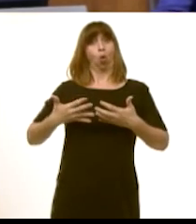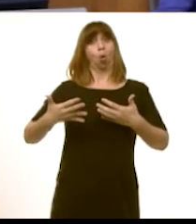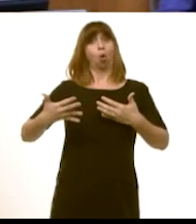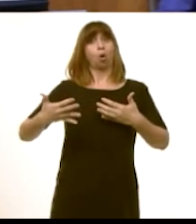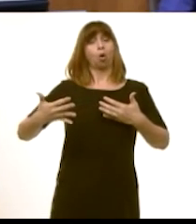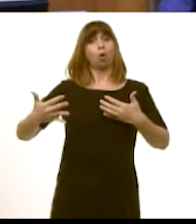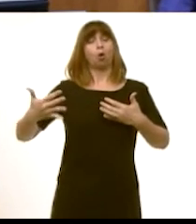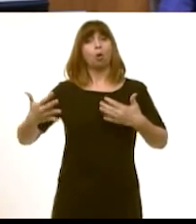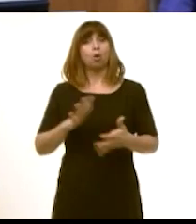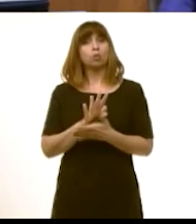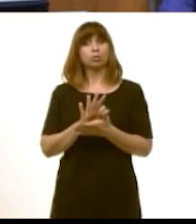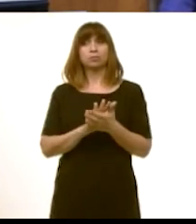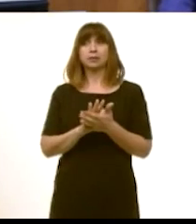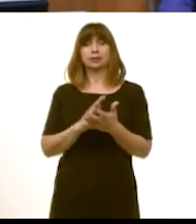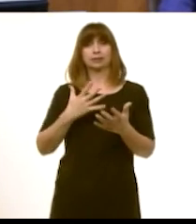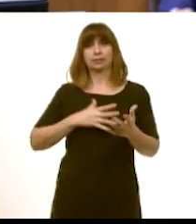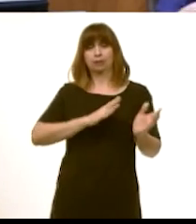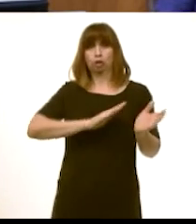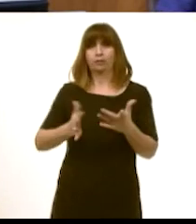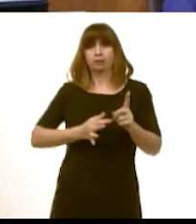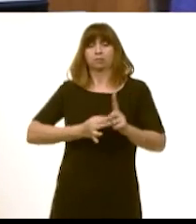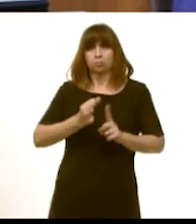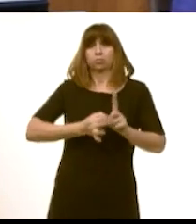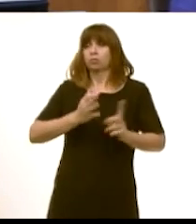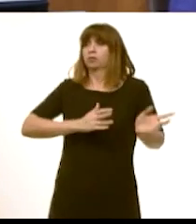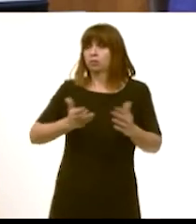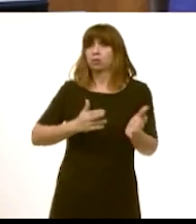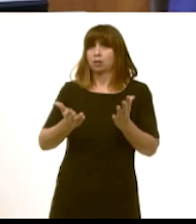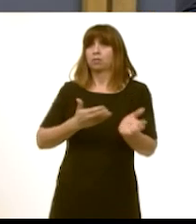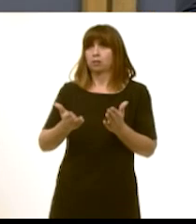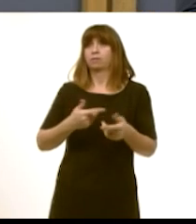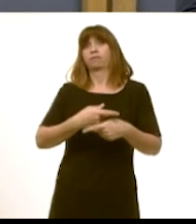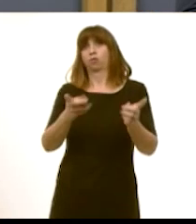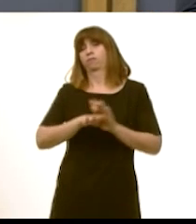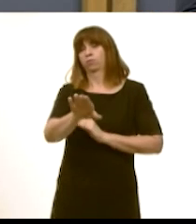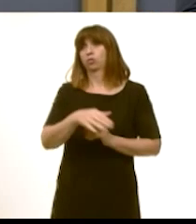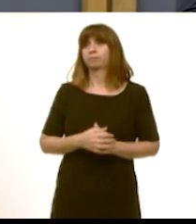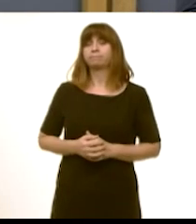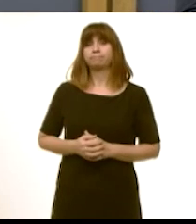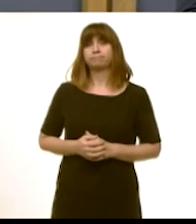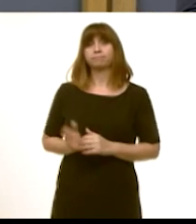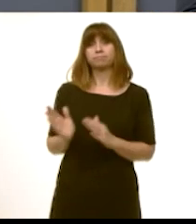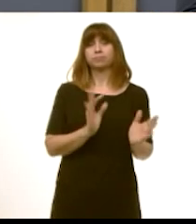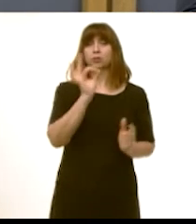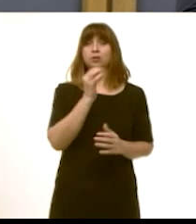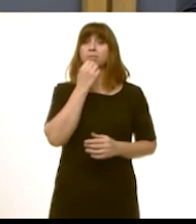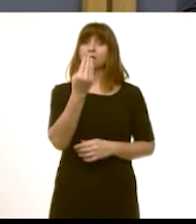services continue to cater for those people who are not yet in that position. Question 9, David